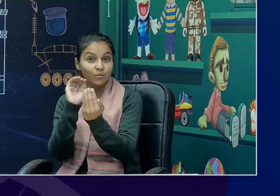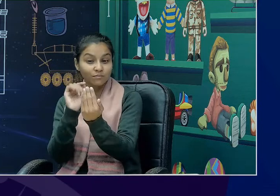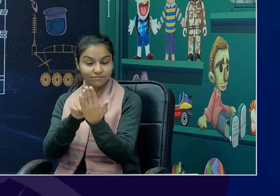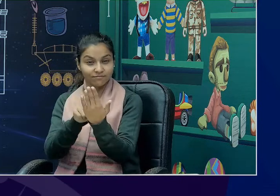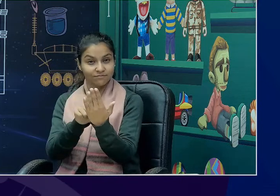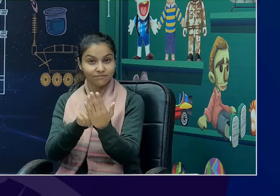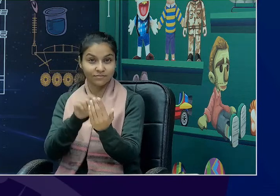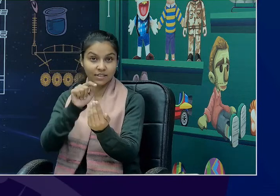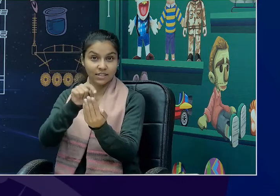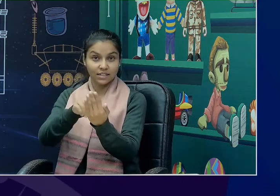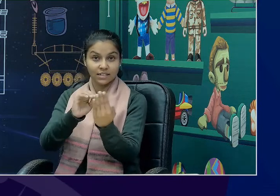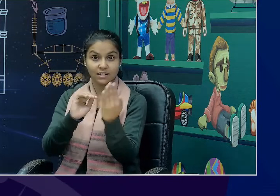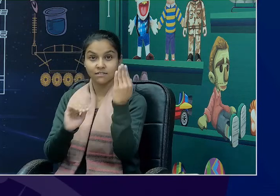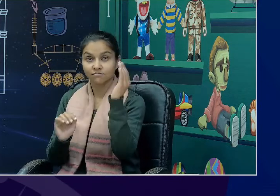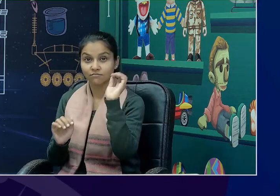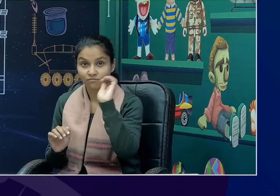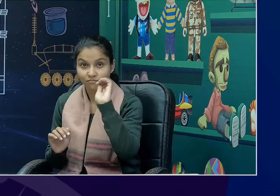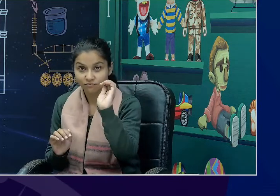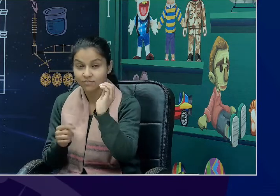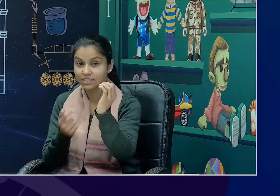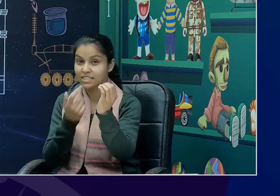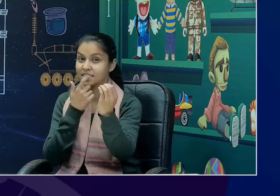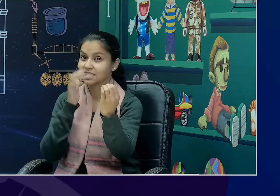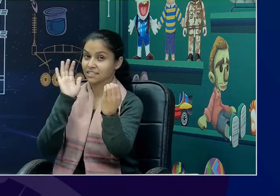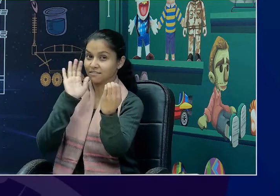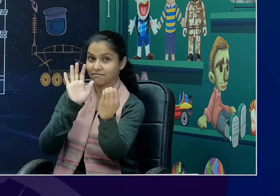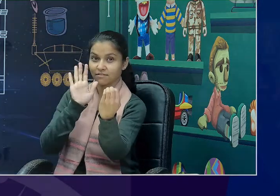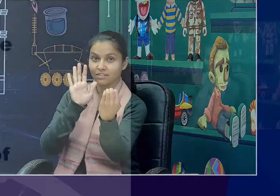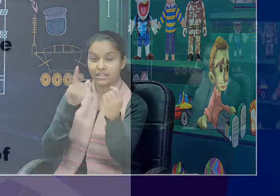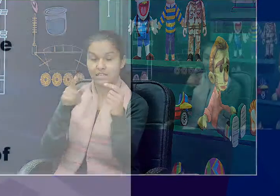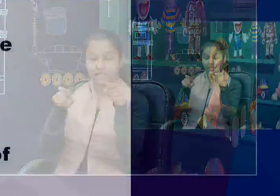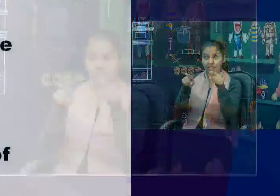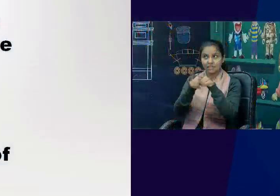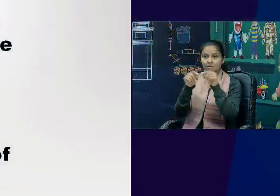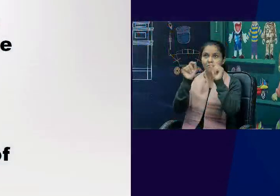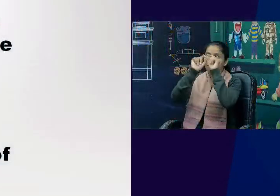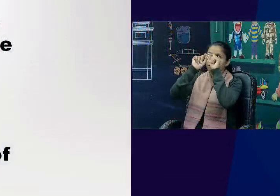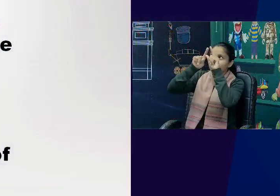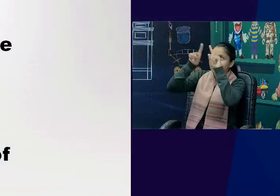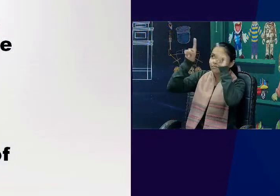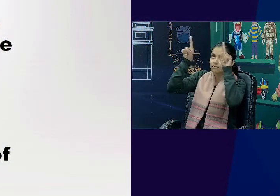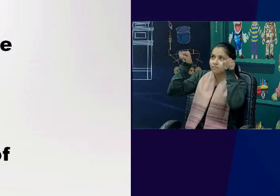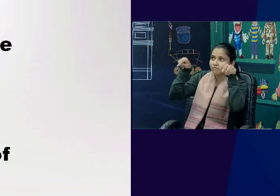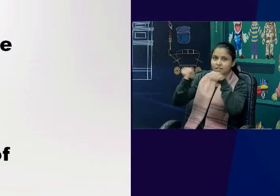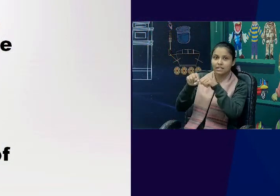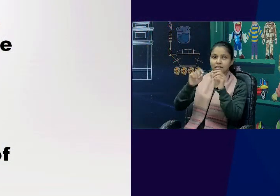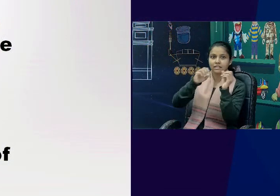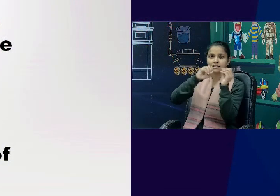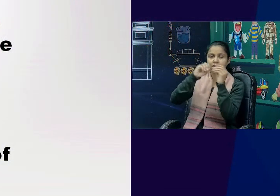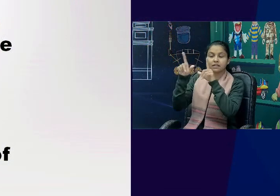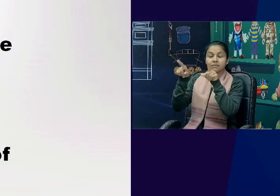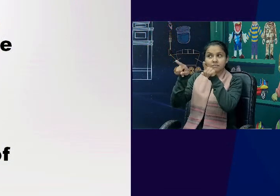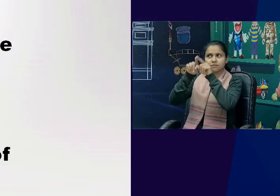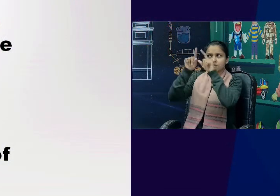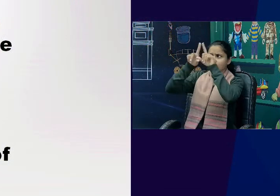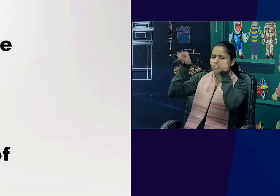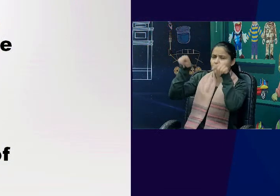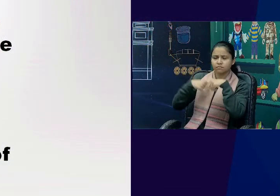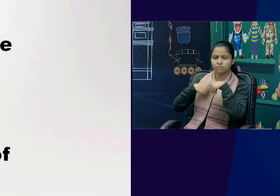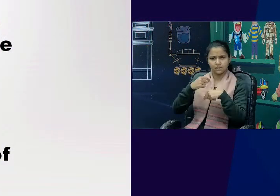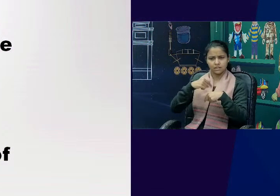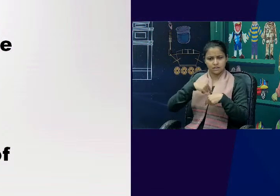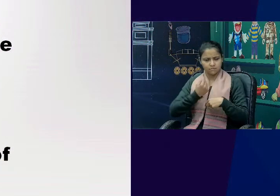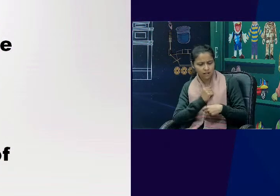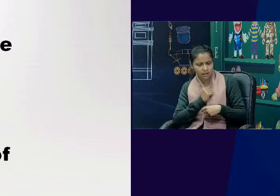was, the writer said that it was a scenery that the snake would have seen himself or herself for